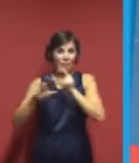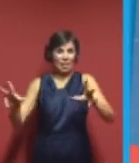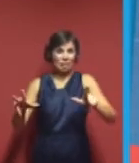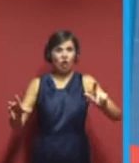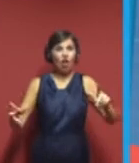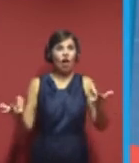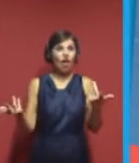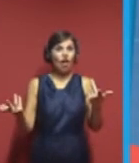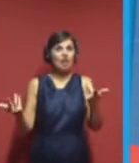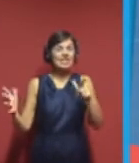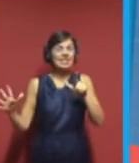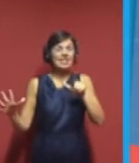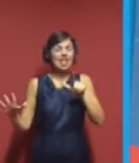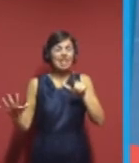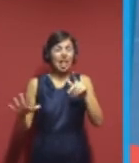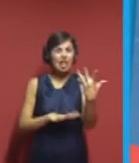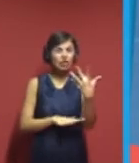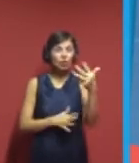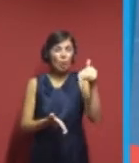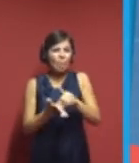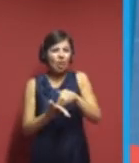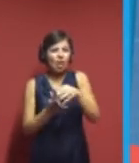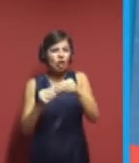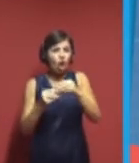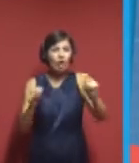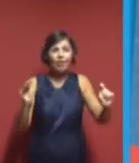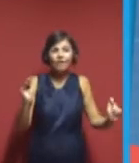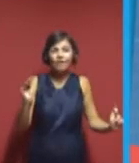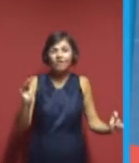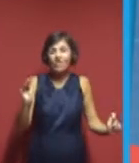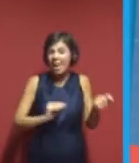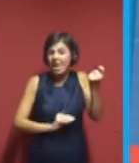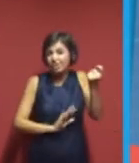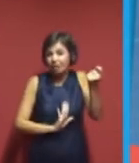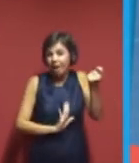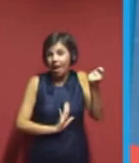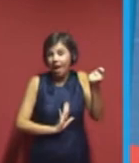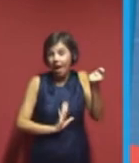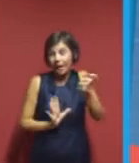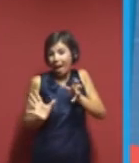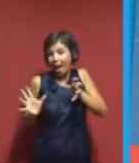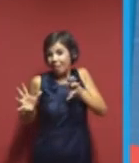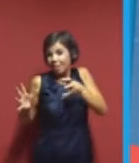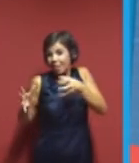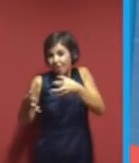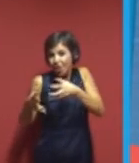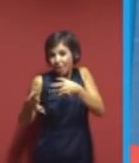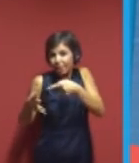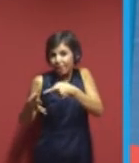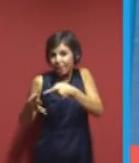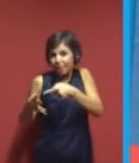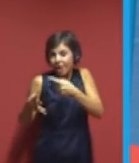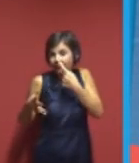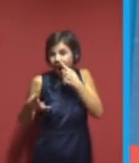$75,000 Gordon E. Moore Award in the category of Computer Science